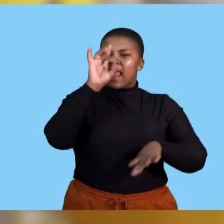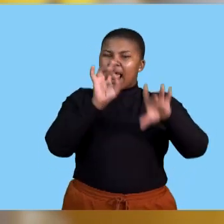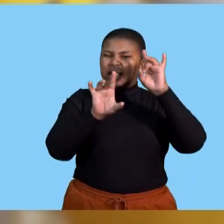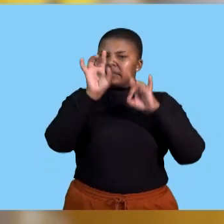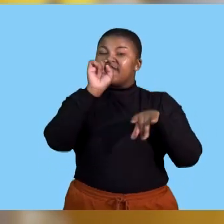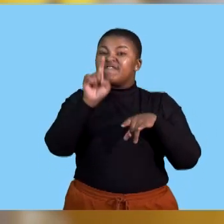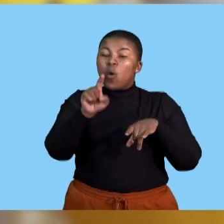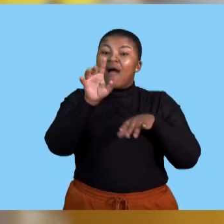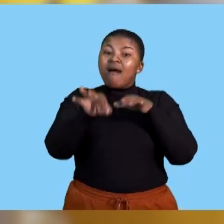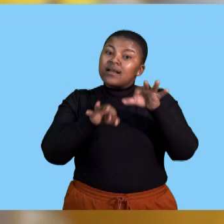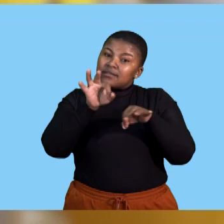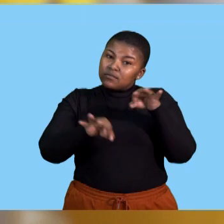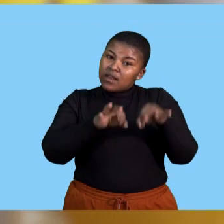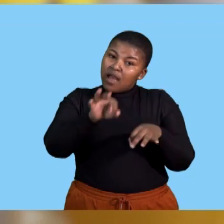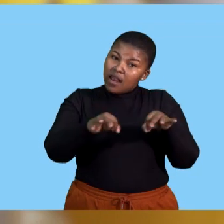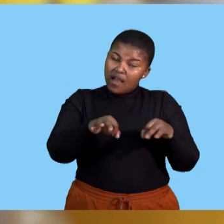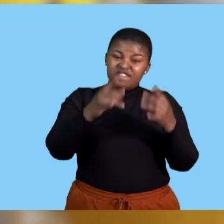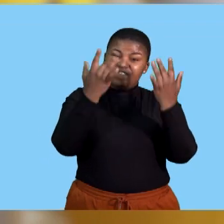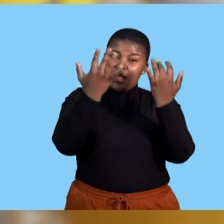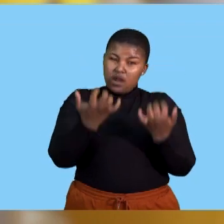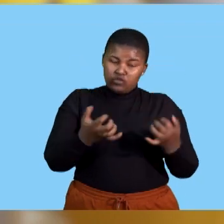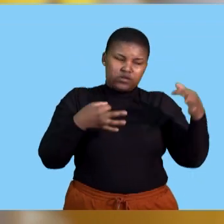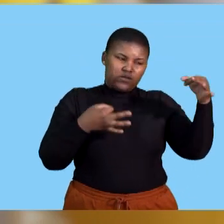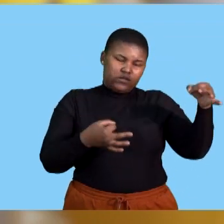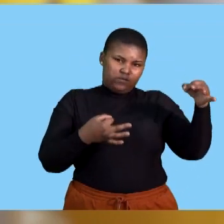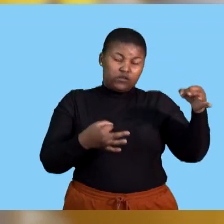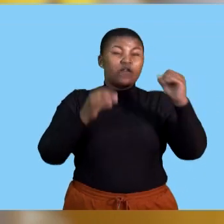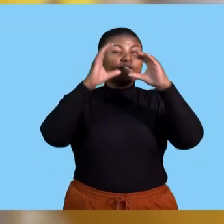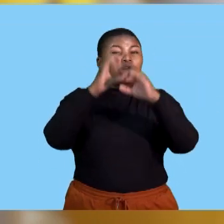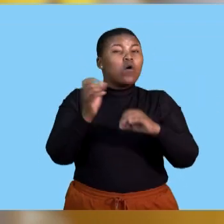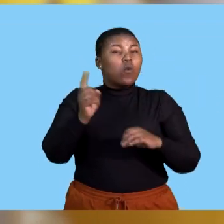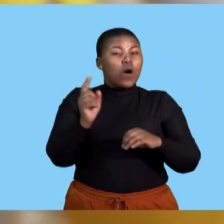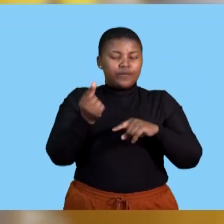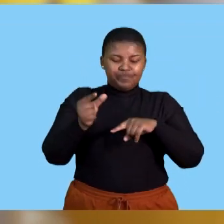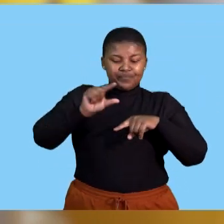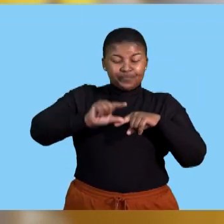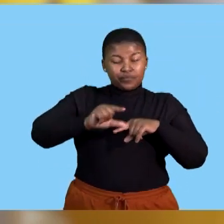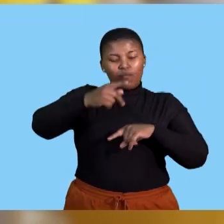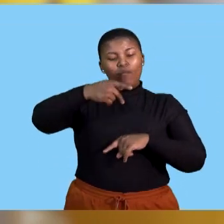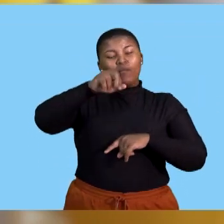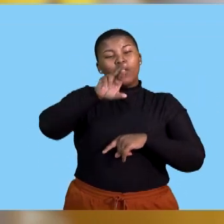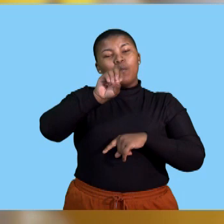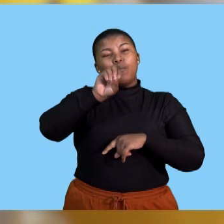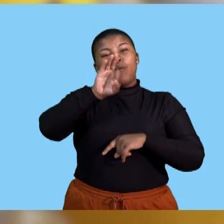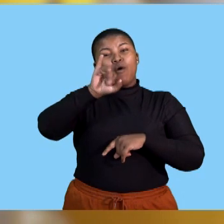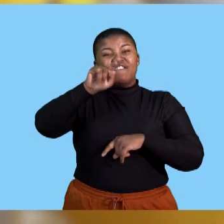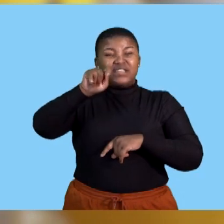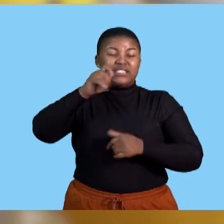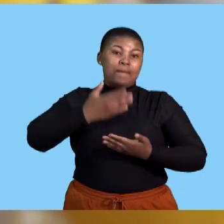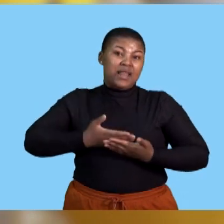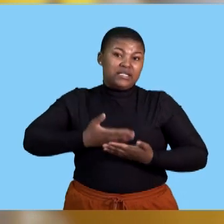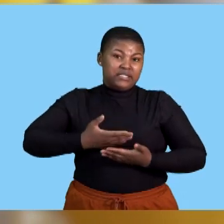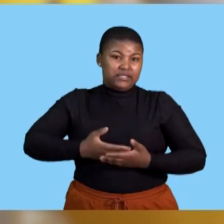and interpretation of financial statements. And today, we're going to focus on profitability. Profitability.